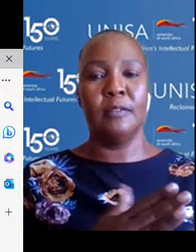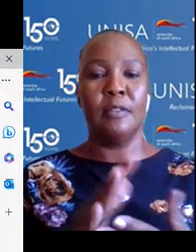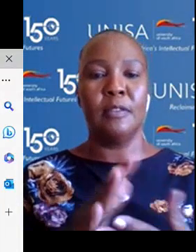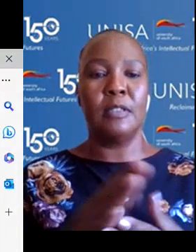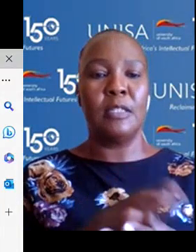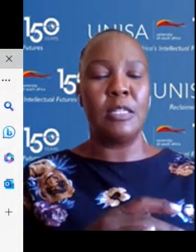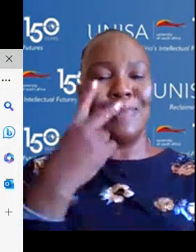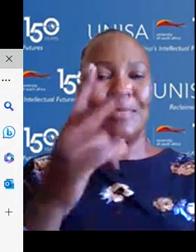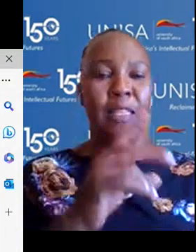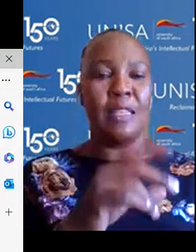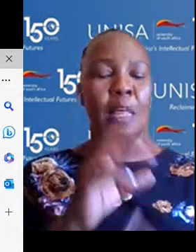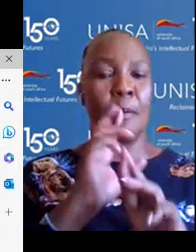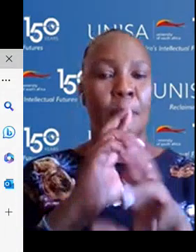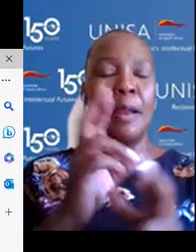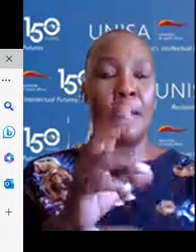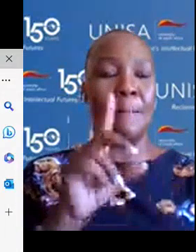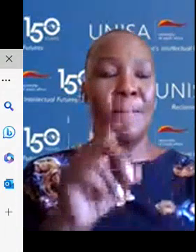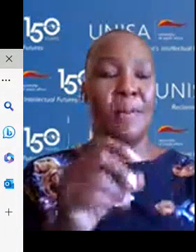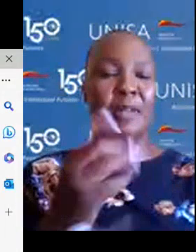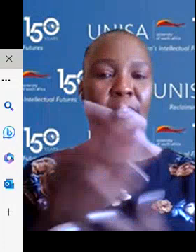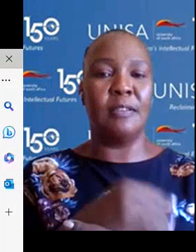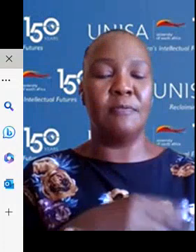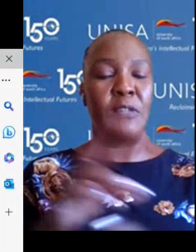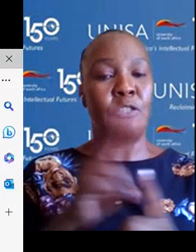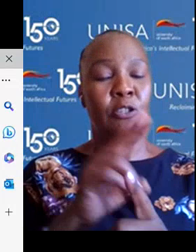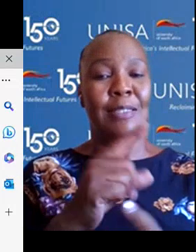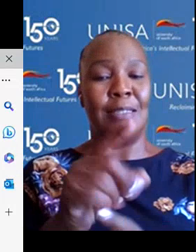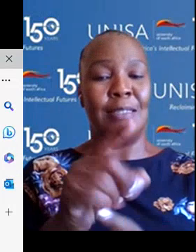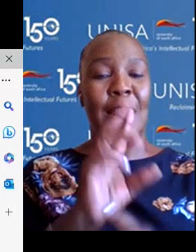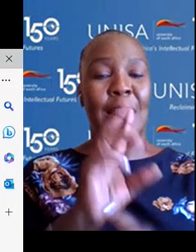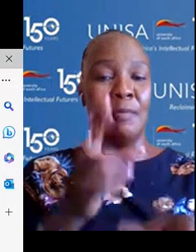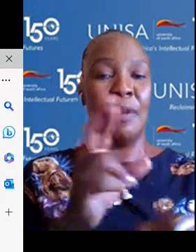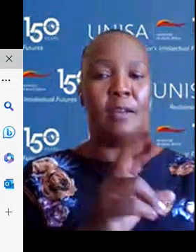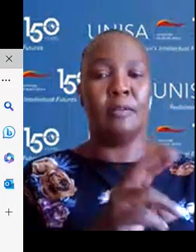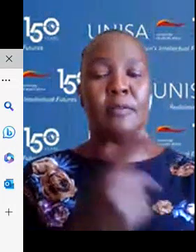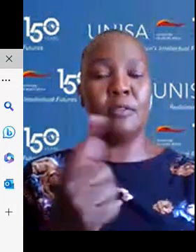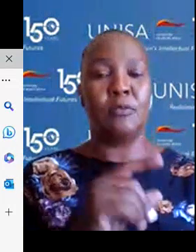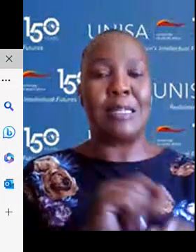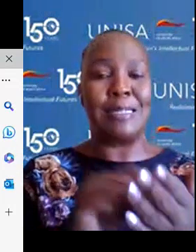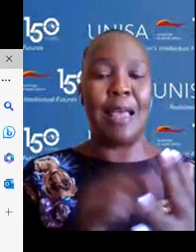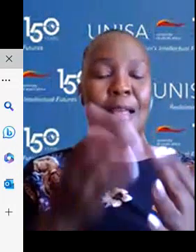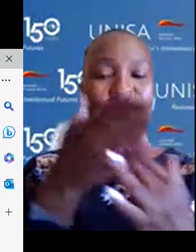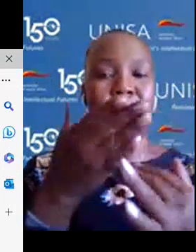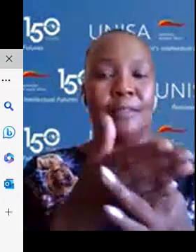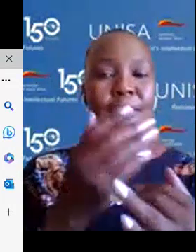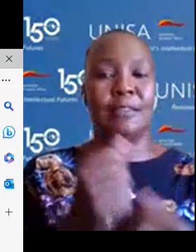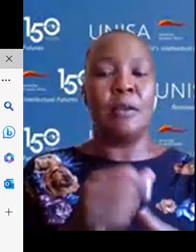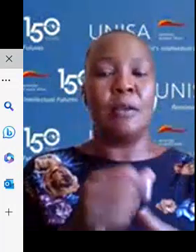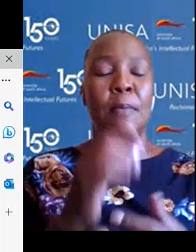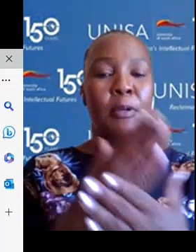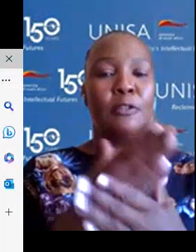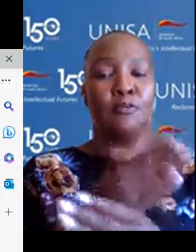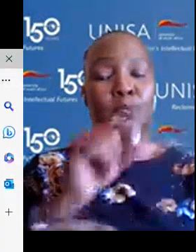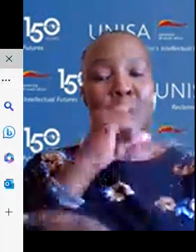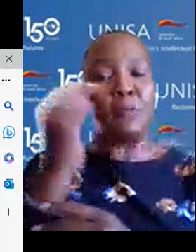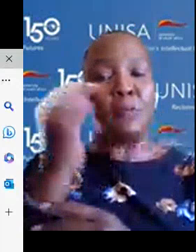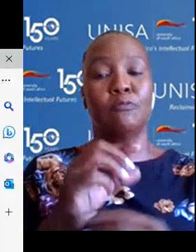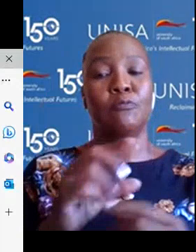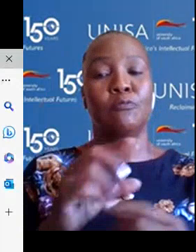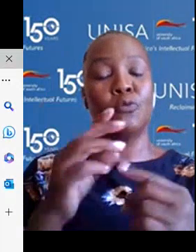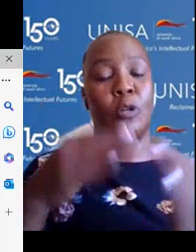button. So remember, if you're not seeing the reply button, you'll need to sign in. So make sure your credentials are showing at the top